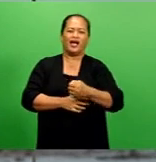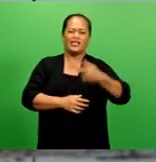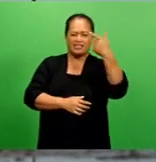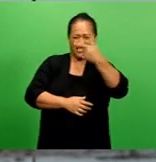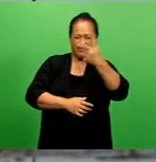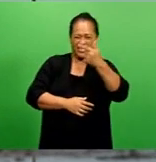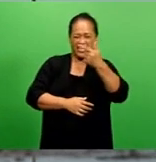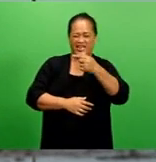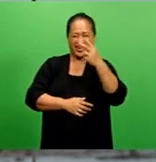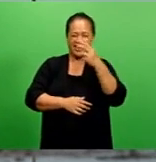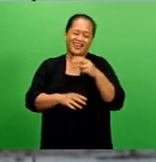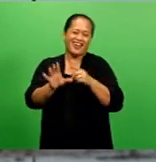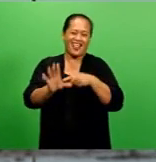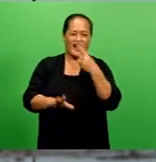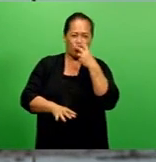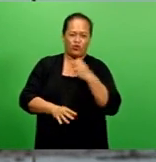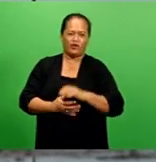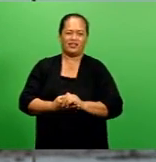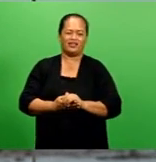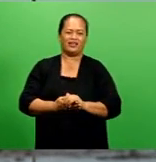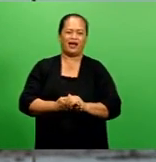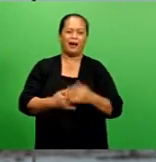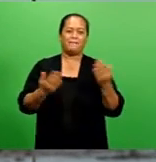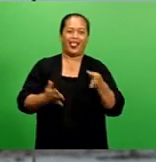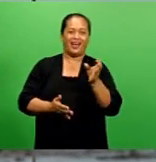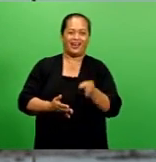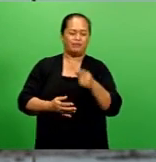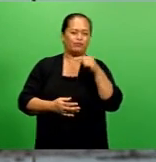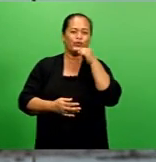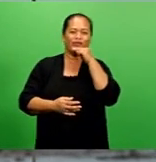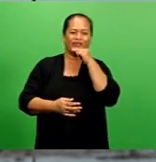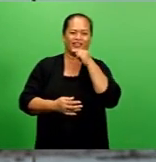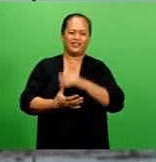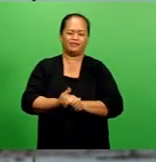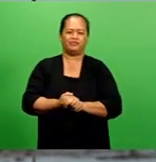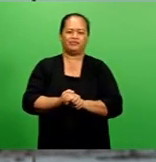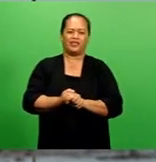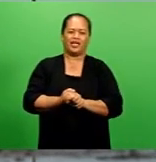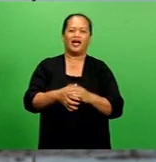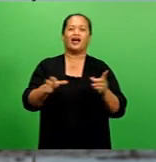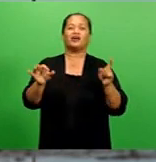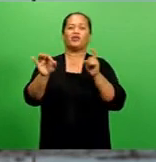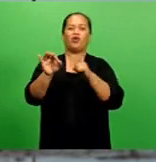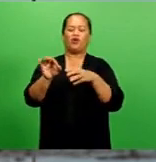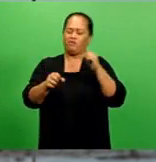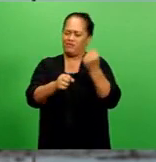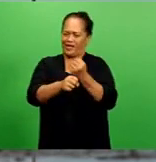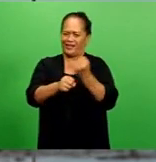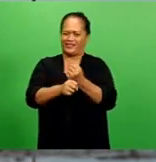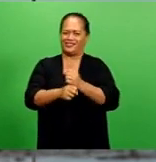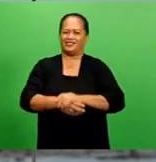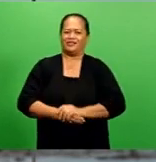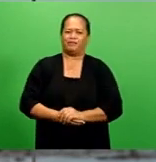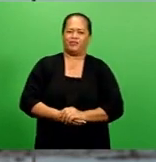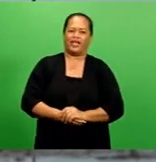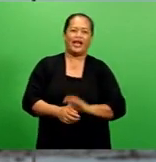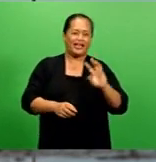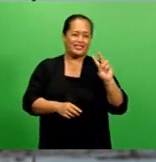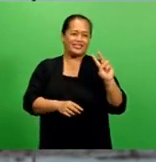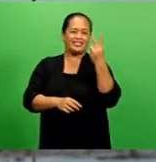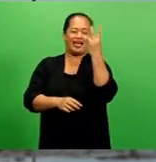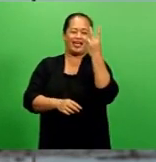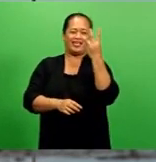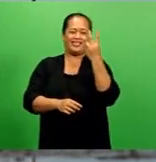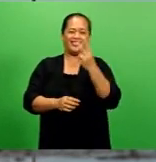the equaliser in the first half, but this was not enough as the Reds exerted more pressure in the second half,